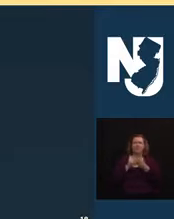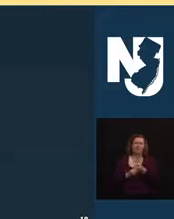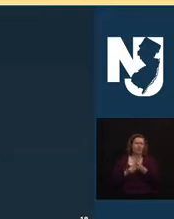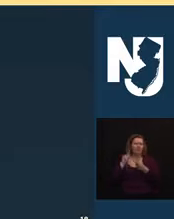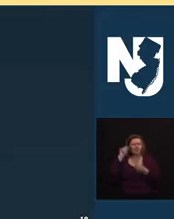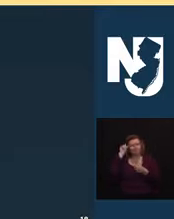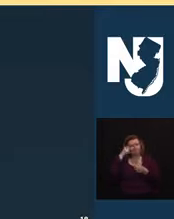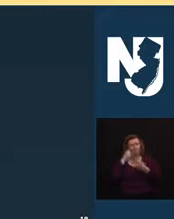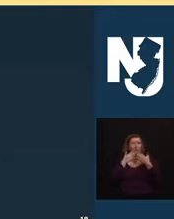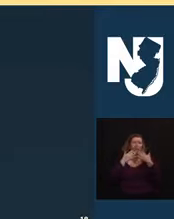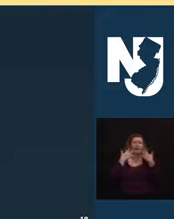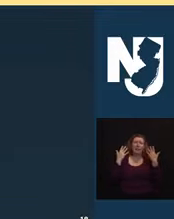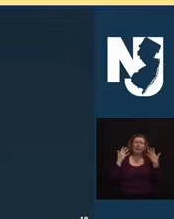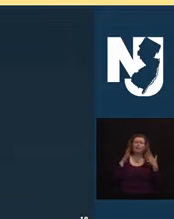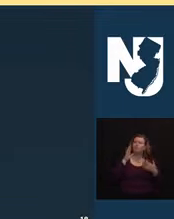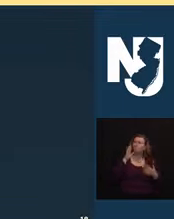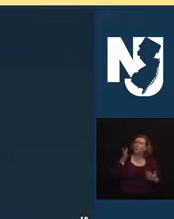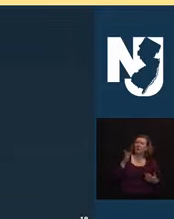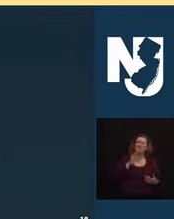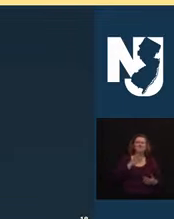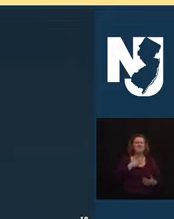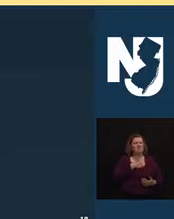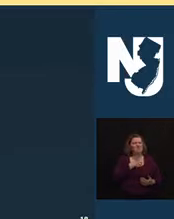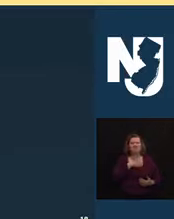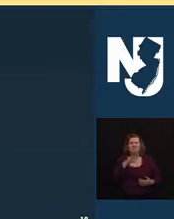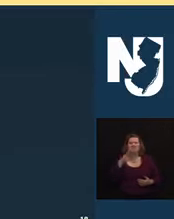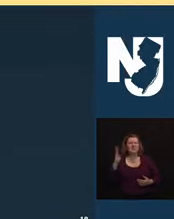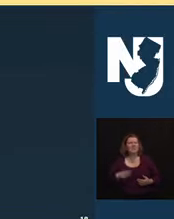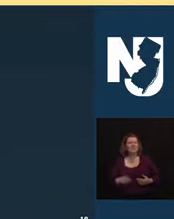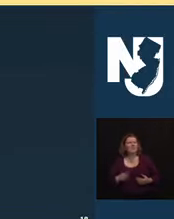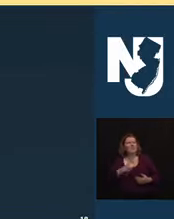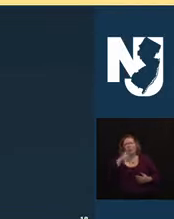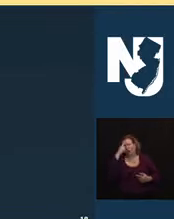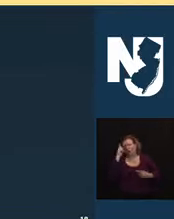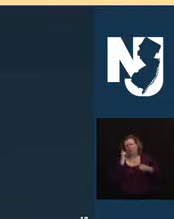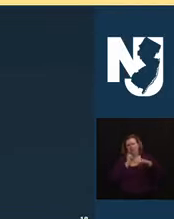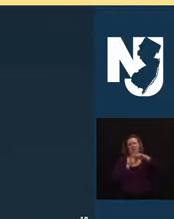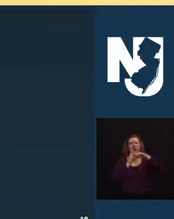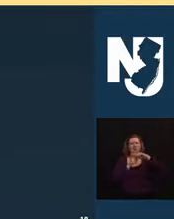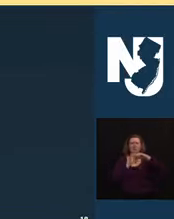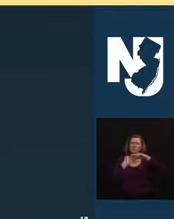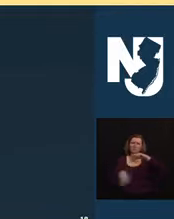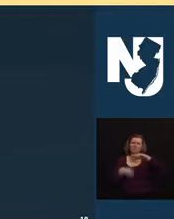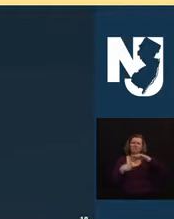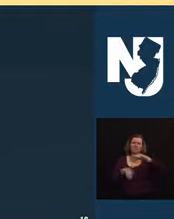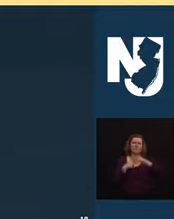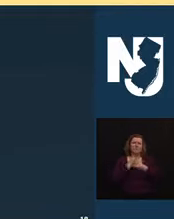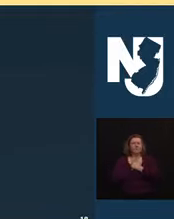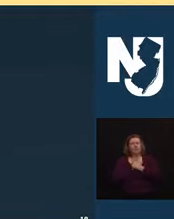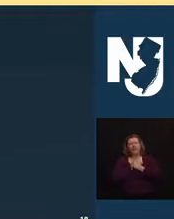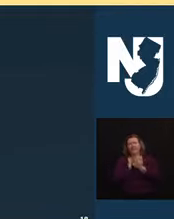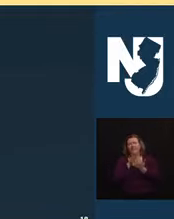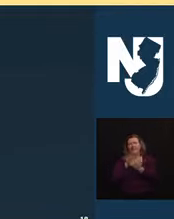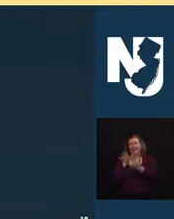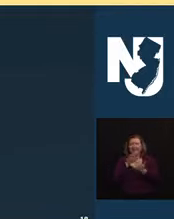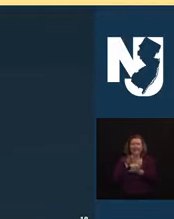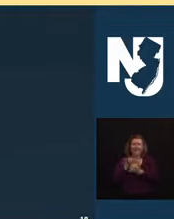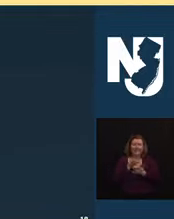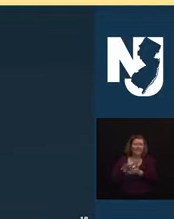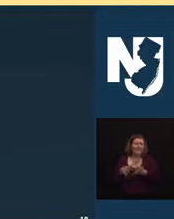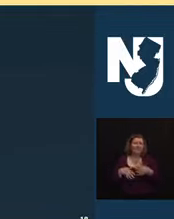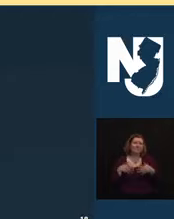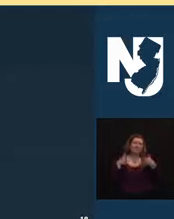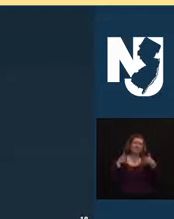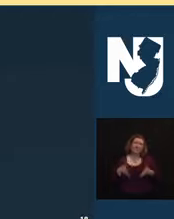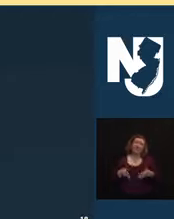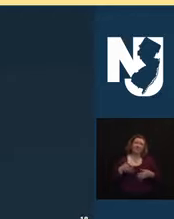complained at any circumstance, her eternal optimism, and her infectious laughter. She leaves behind 5 of her 6